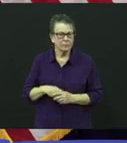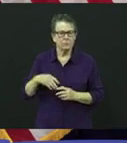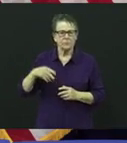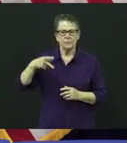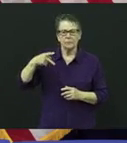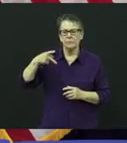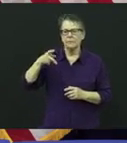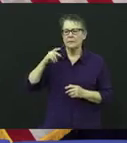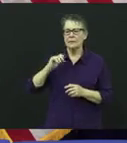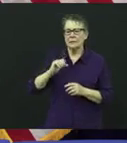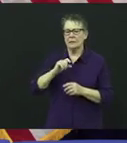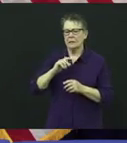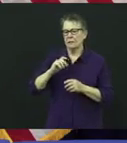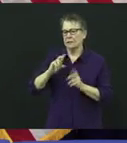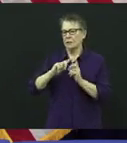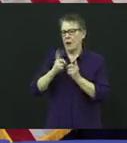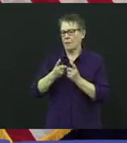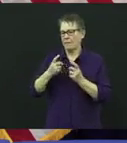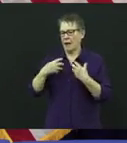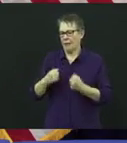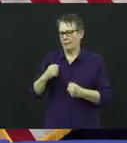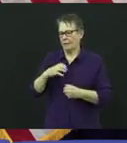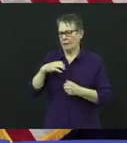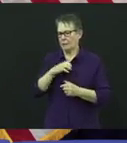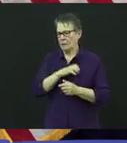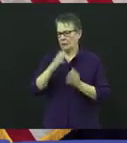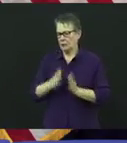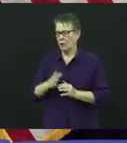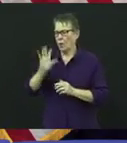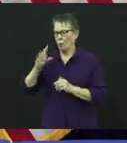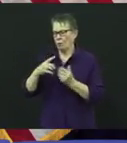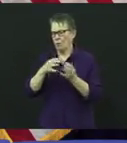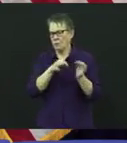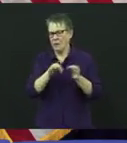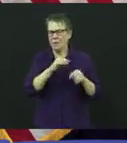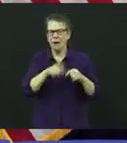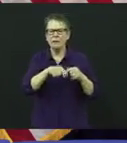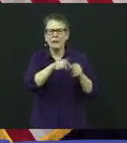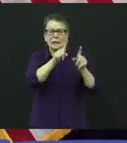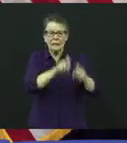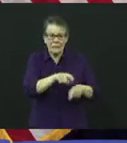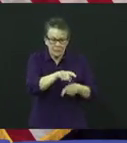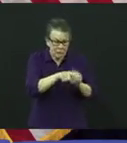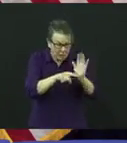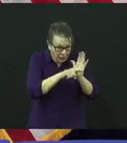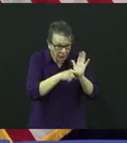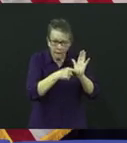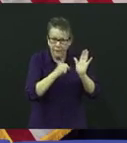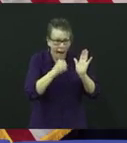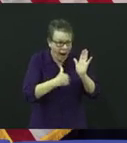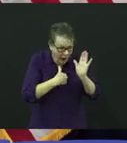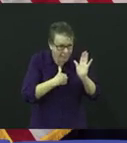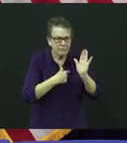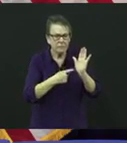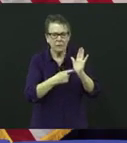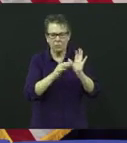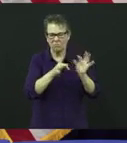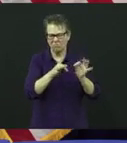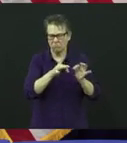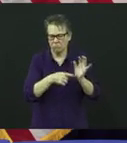have been rightfully asking for. Okay, I get the positives, but what's the universe look like? And we have an imperfect, I think it's fair to say, but